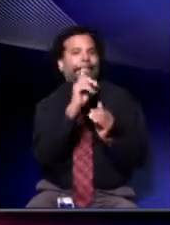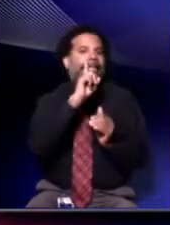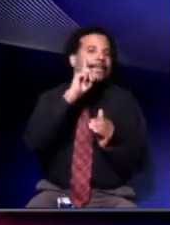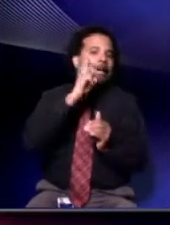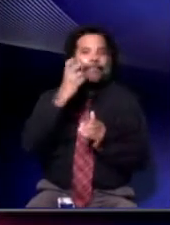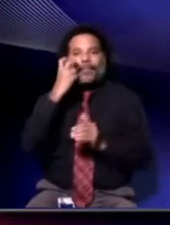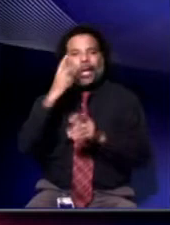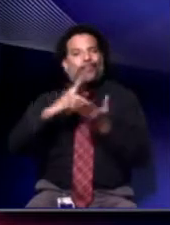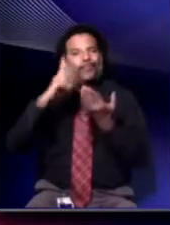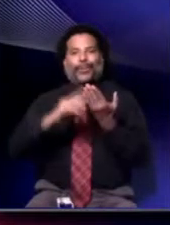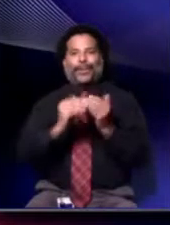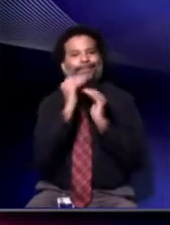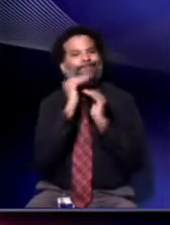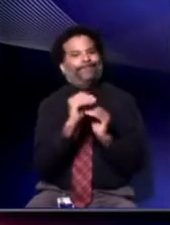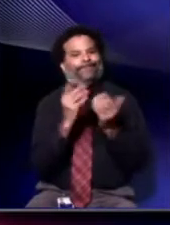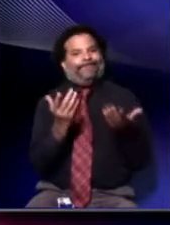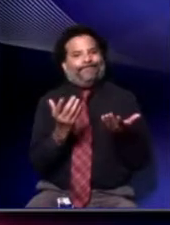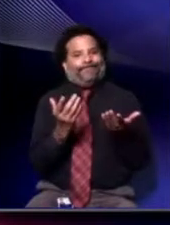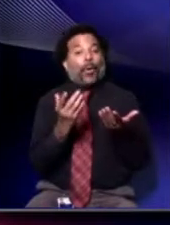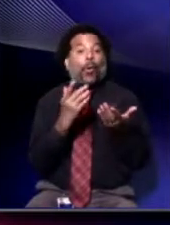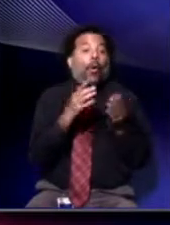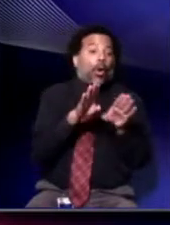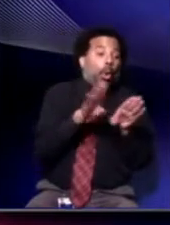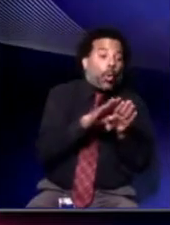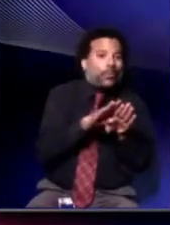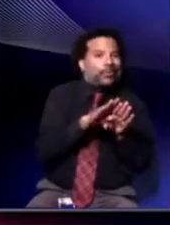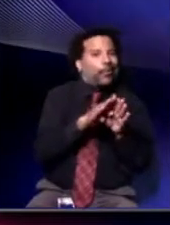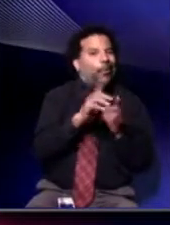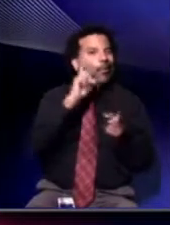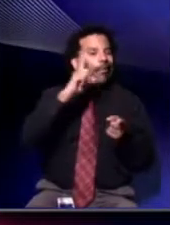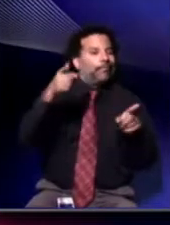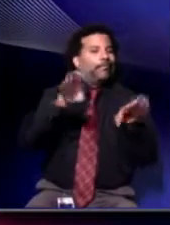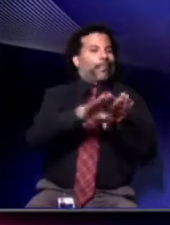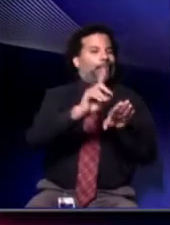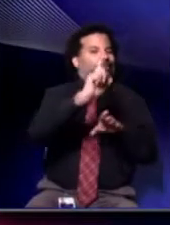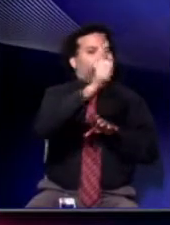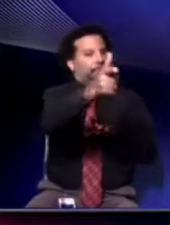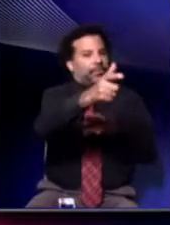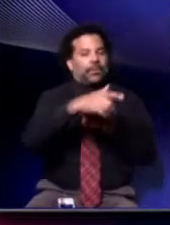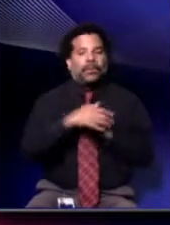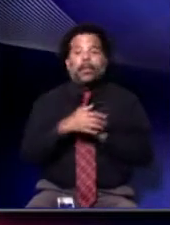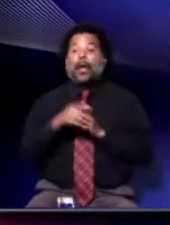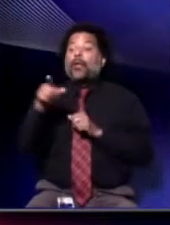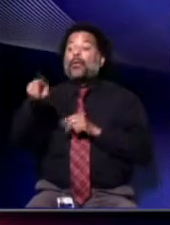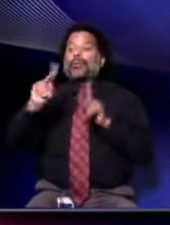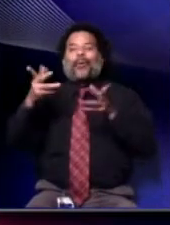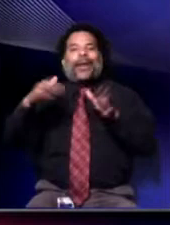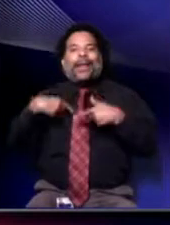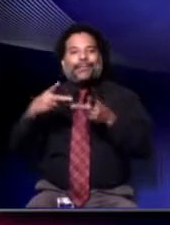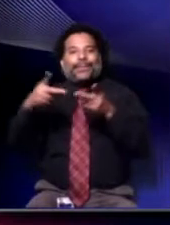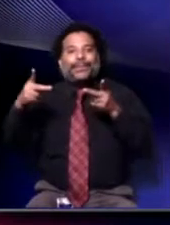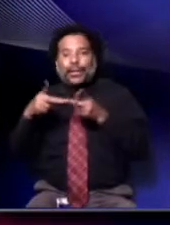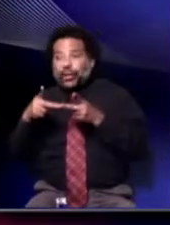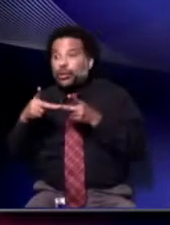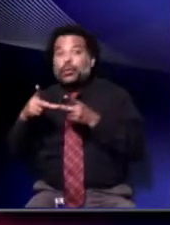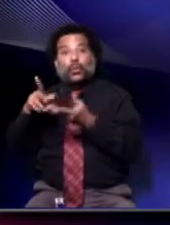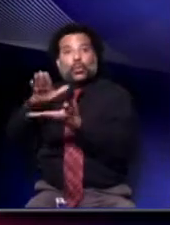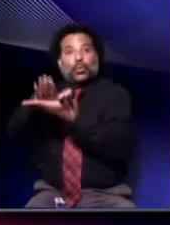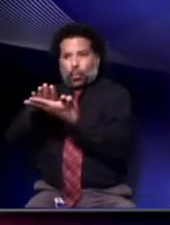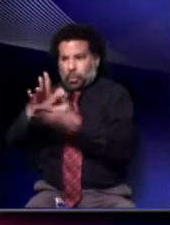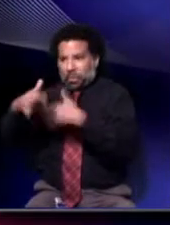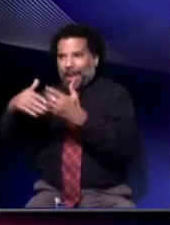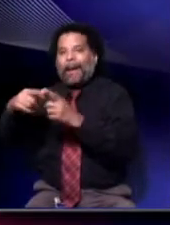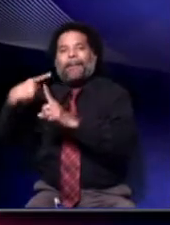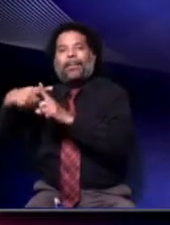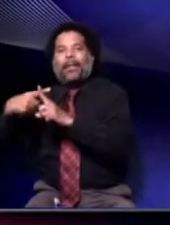closing. The candidates or the students that they do have may already have positions because they're currently working with schools. So